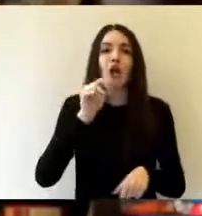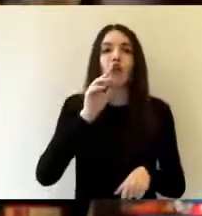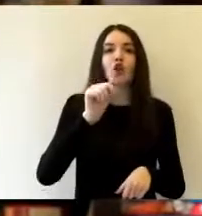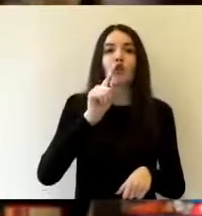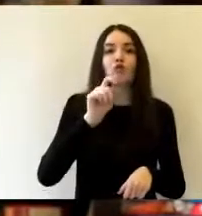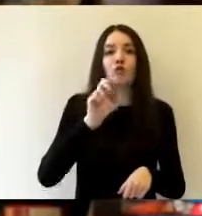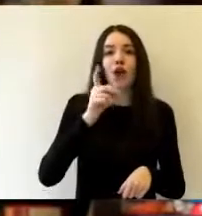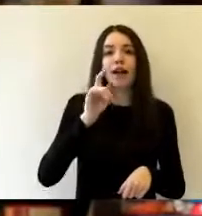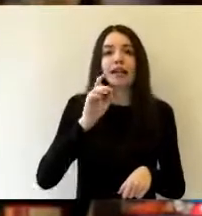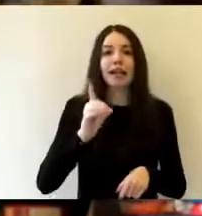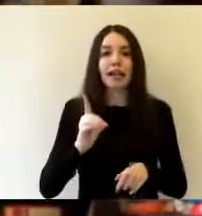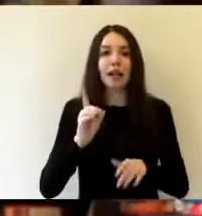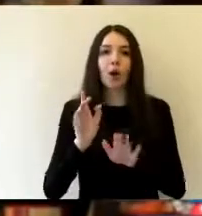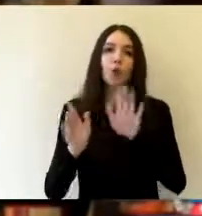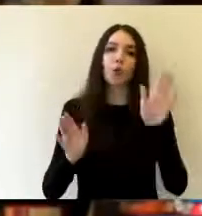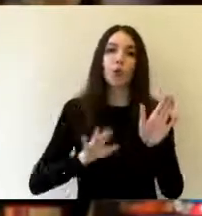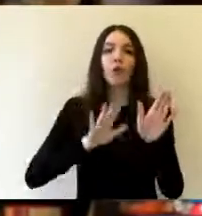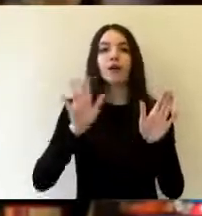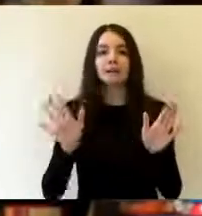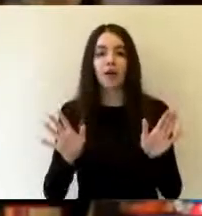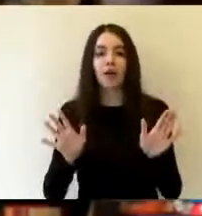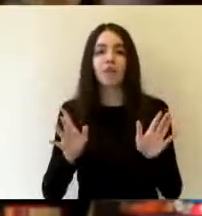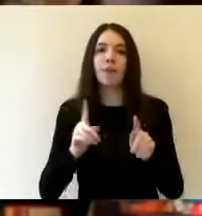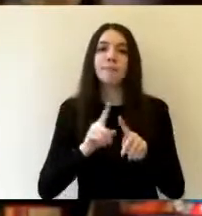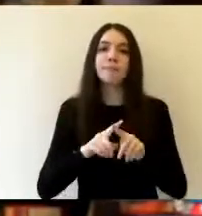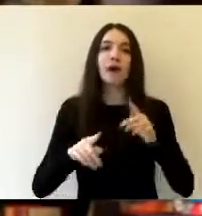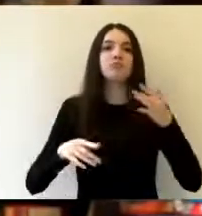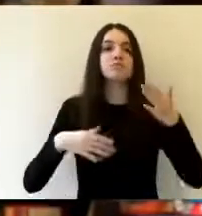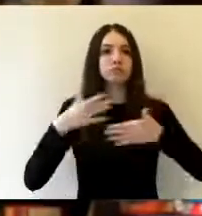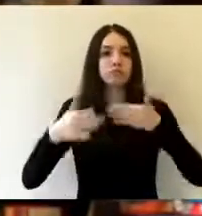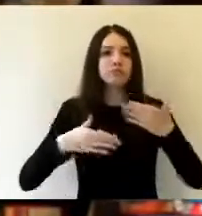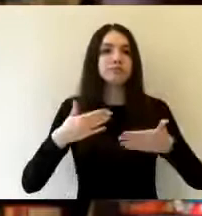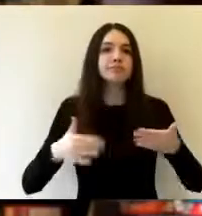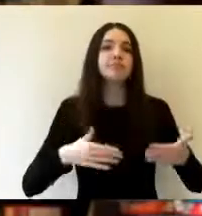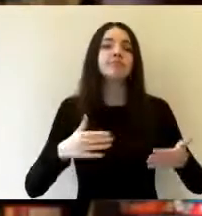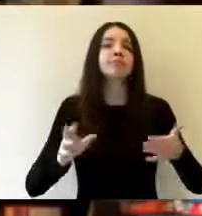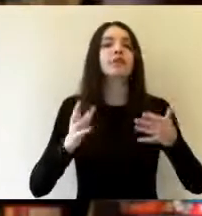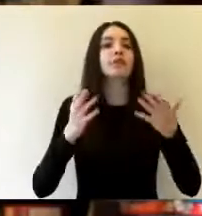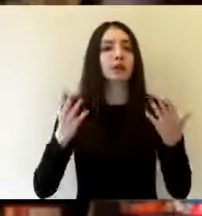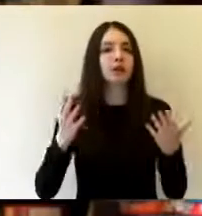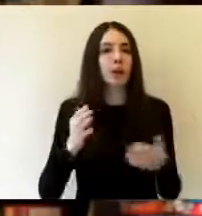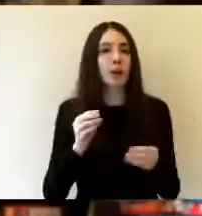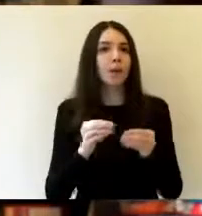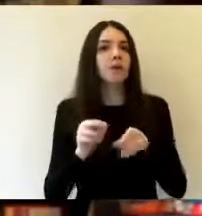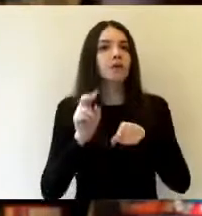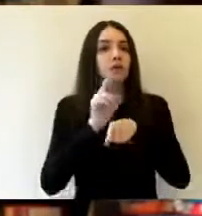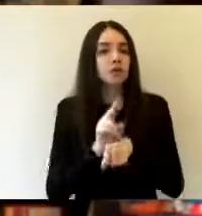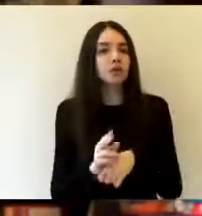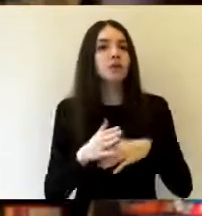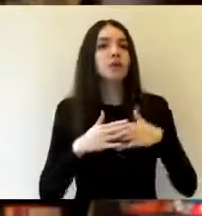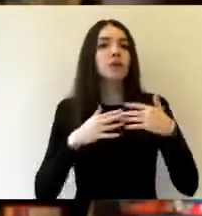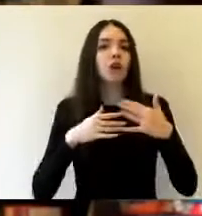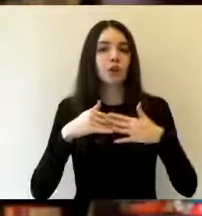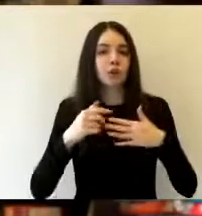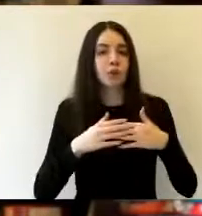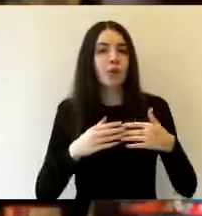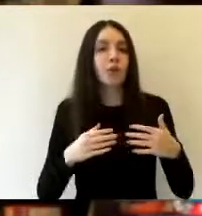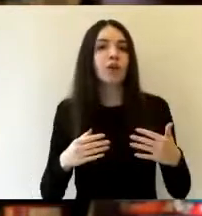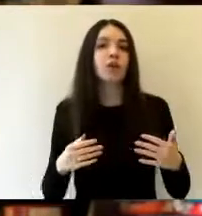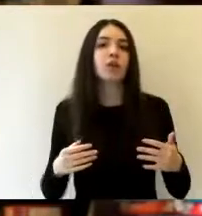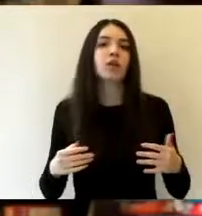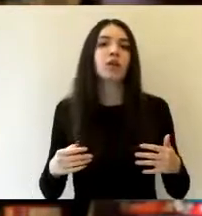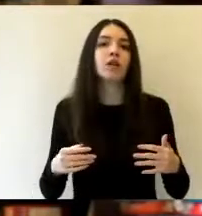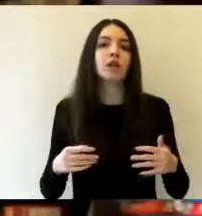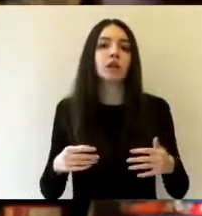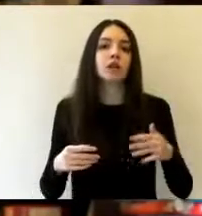that, everything becomes second nature. Now it's not a flex to basically feel like the